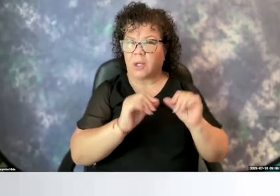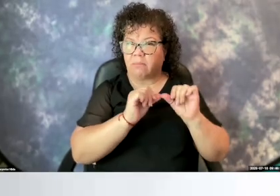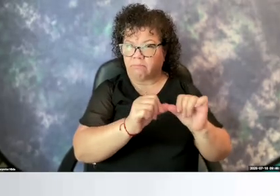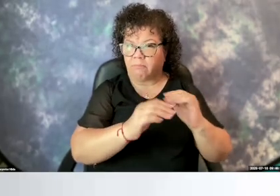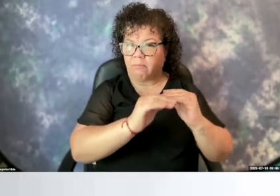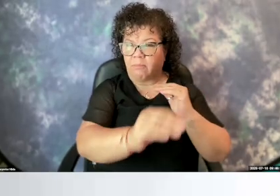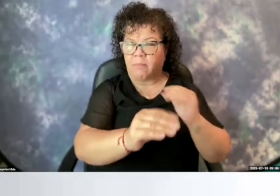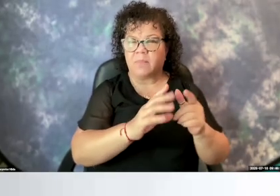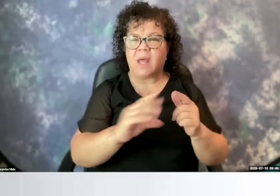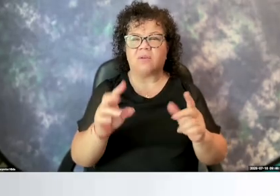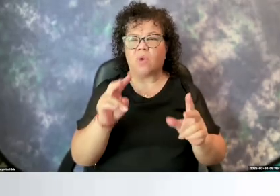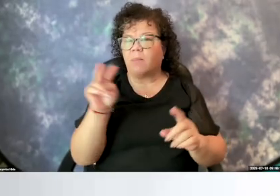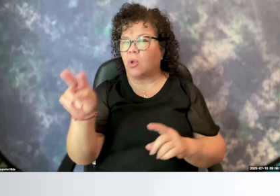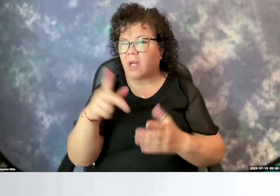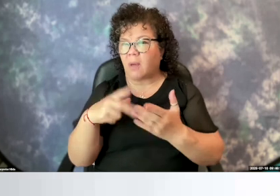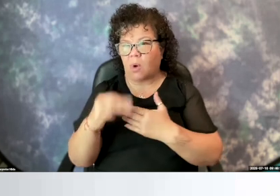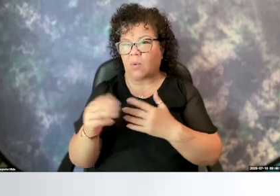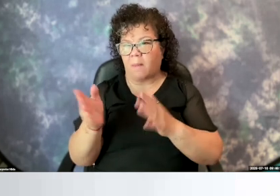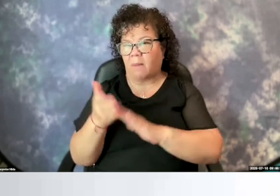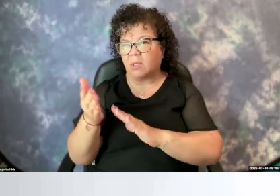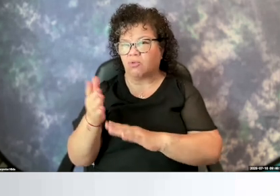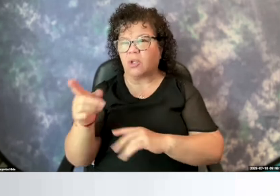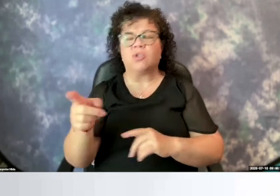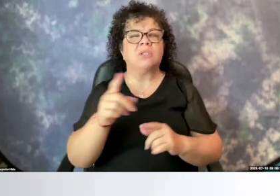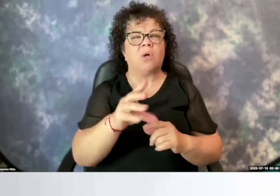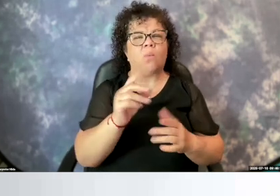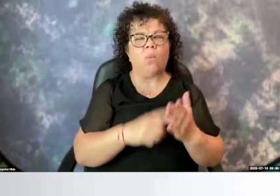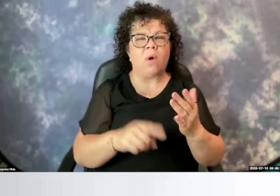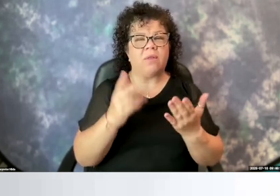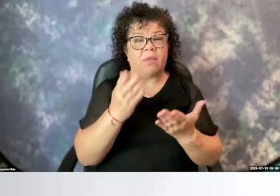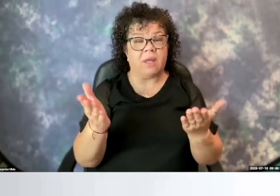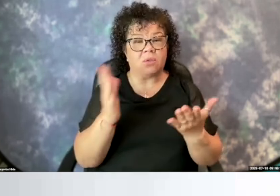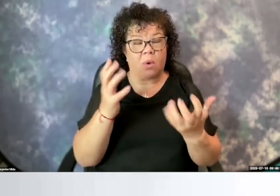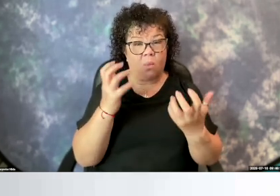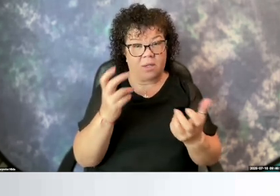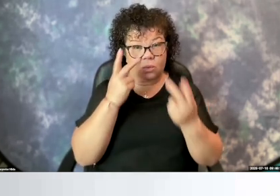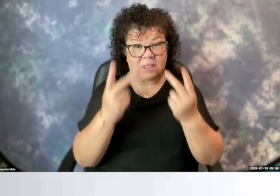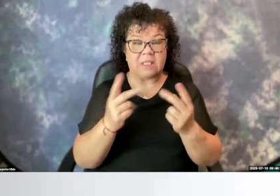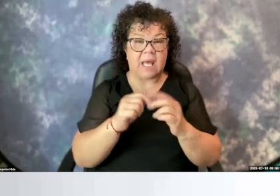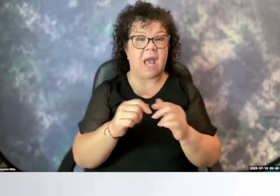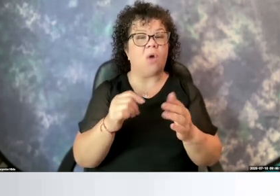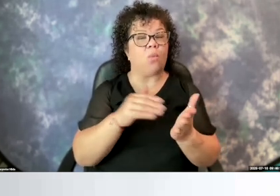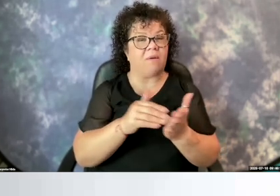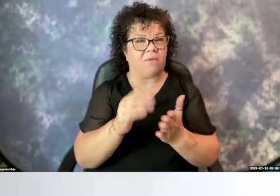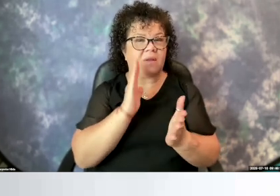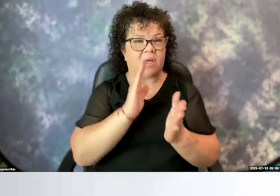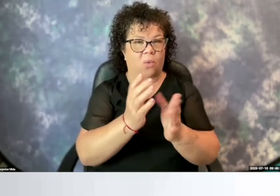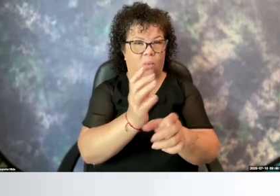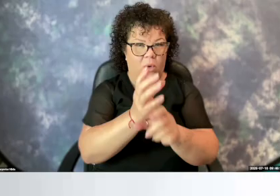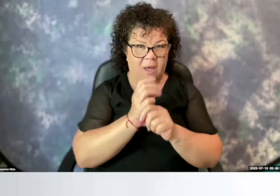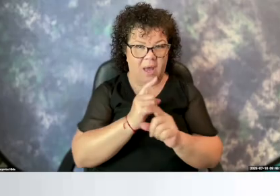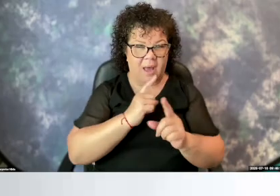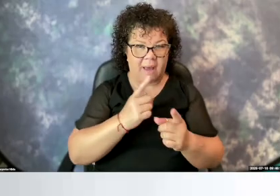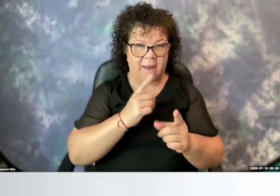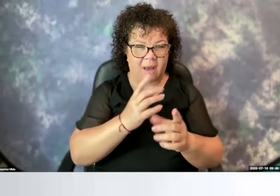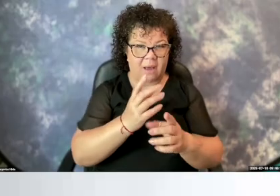I'm kind of looking to our program administrators. What are some of the things that we like to see? One of the things that we frequently get, at least at the CARB